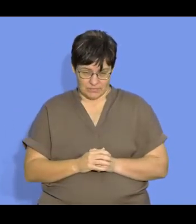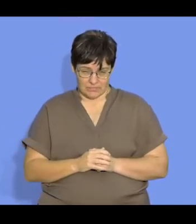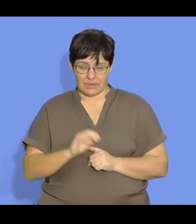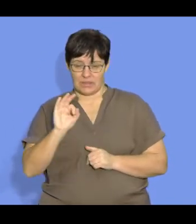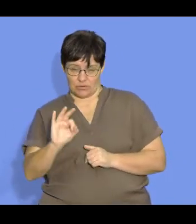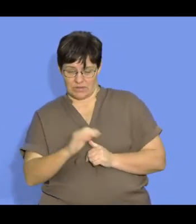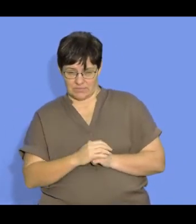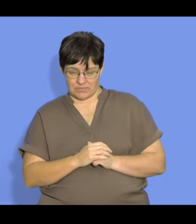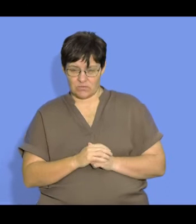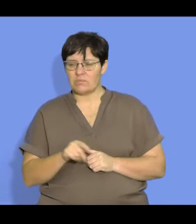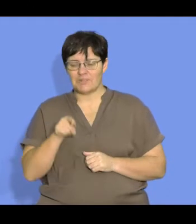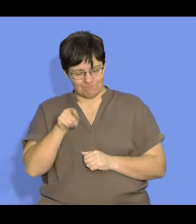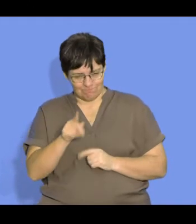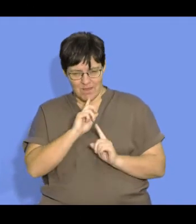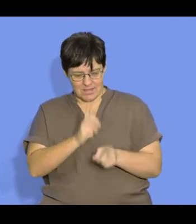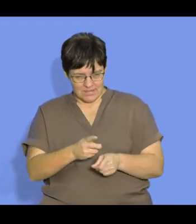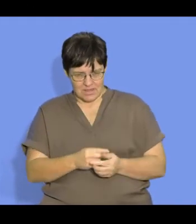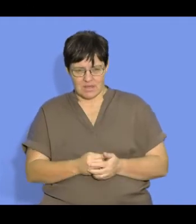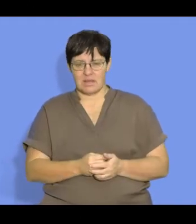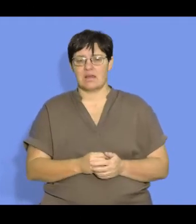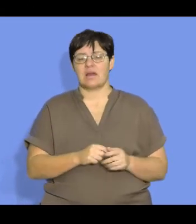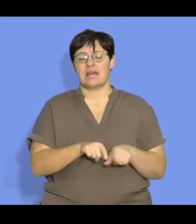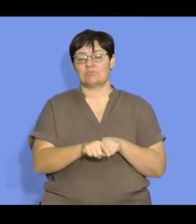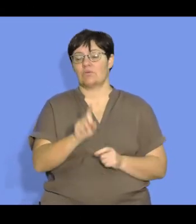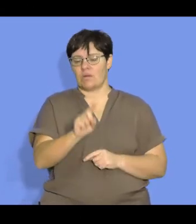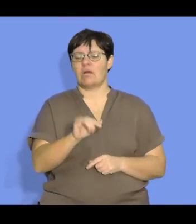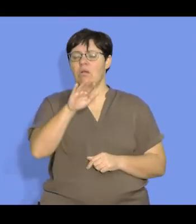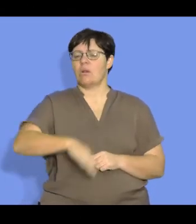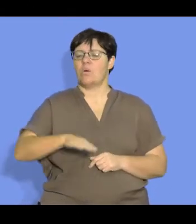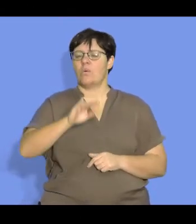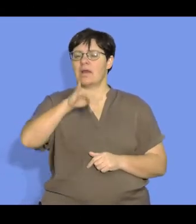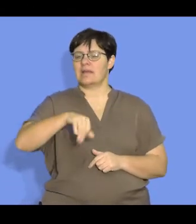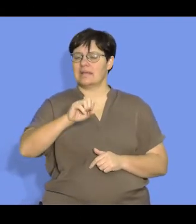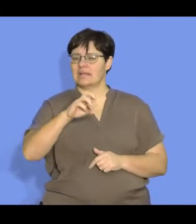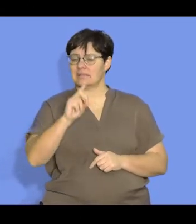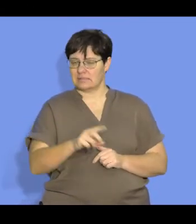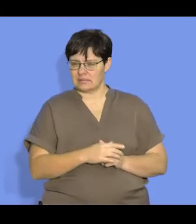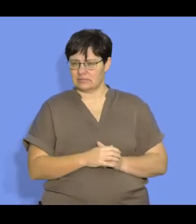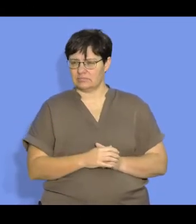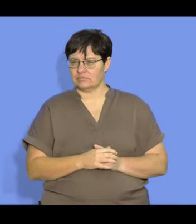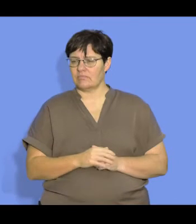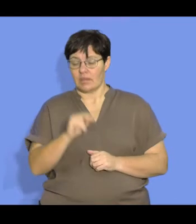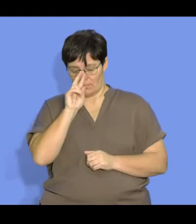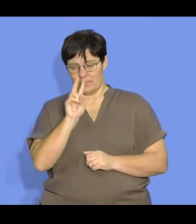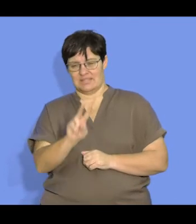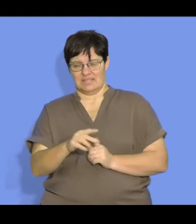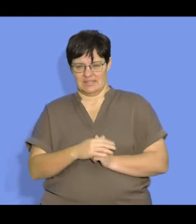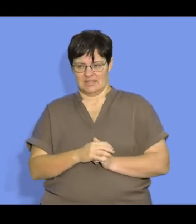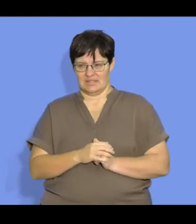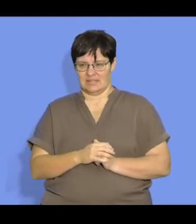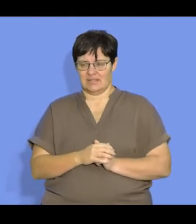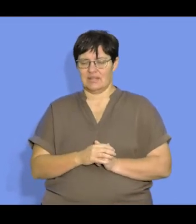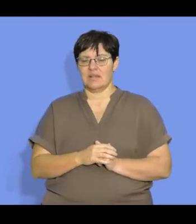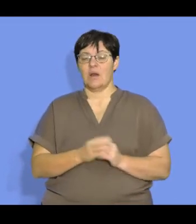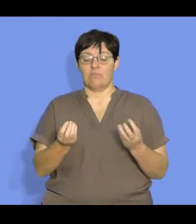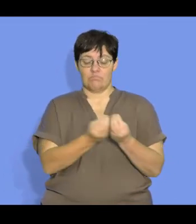and experiment 3. So why would I say it's a lower yield? For experiment 1, I can see